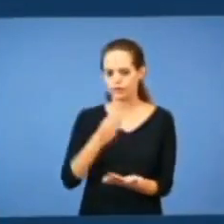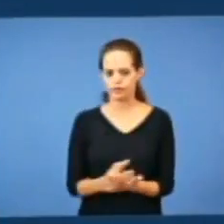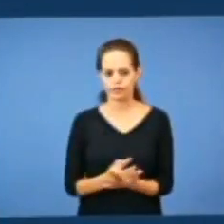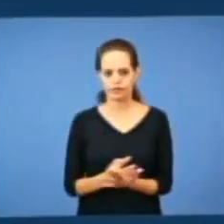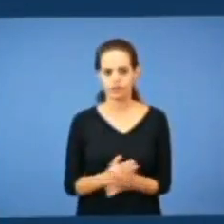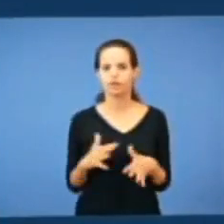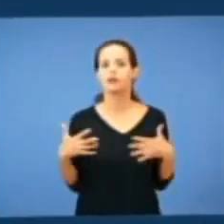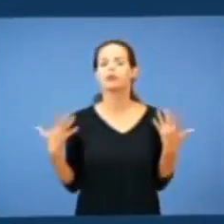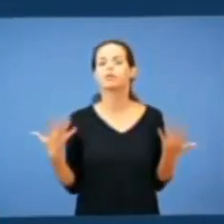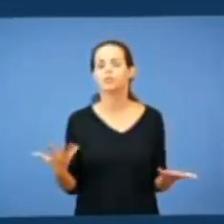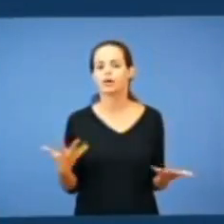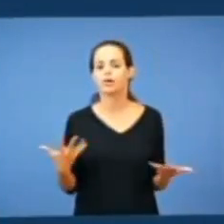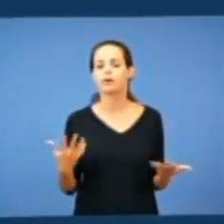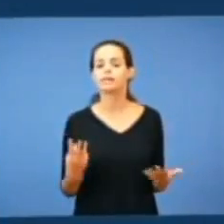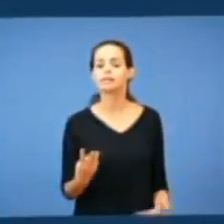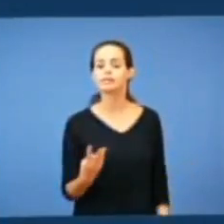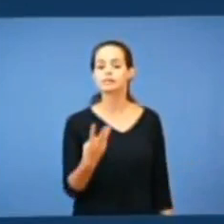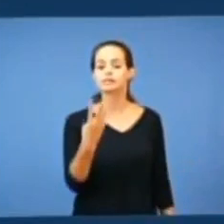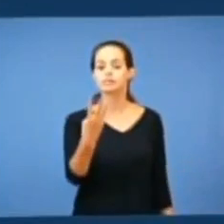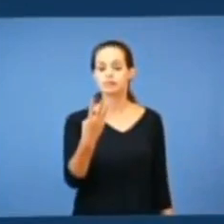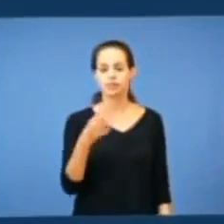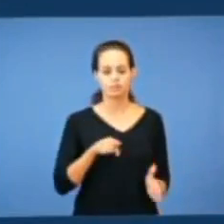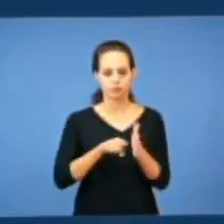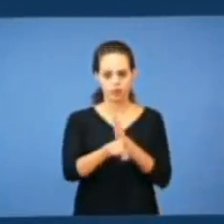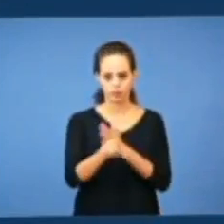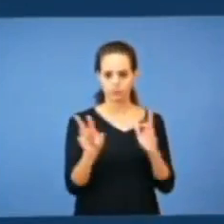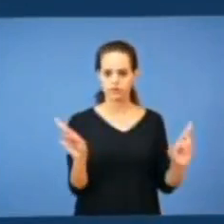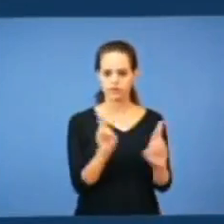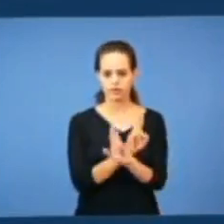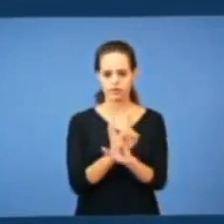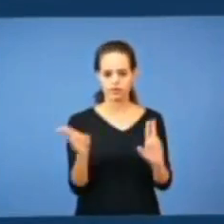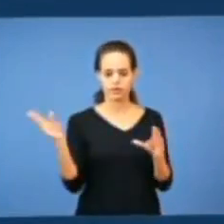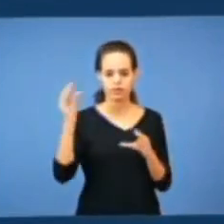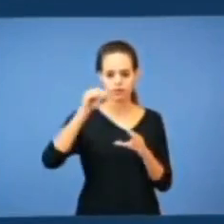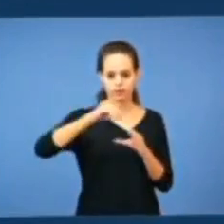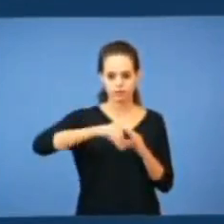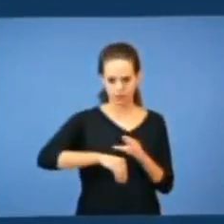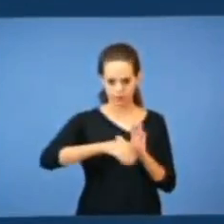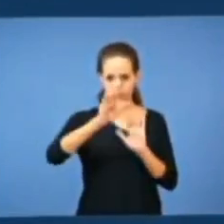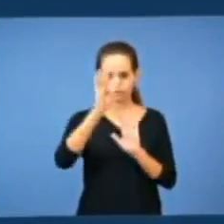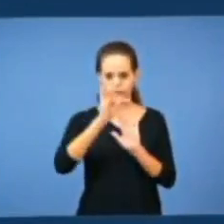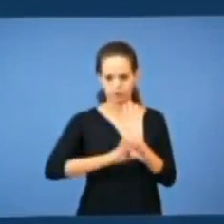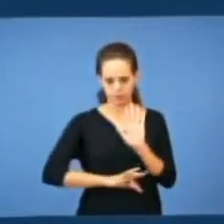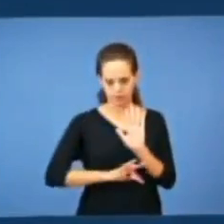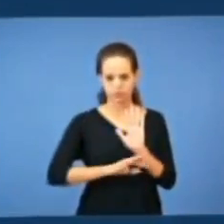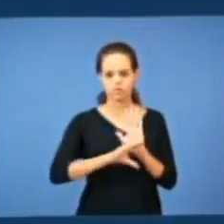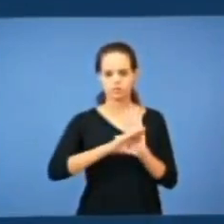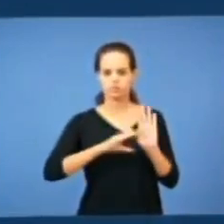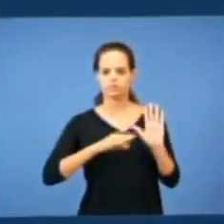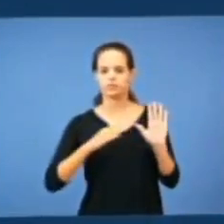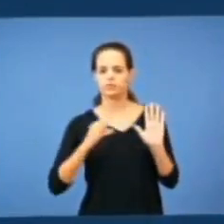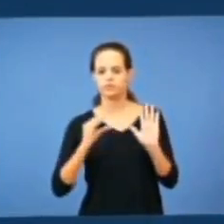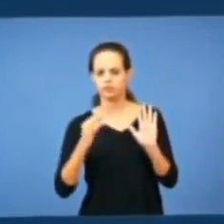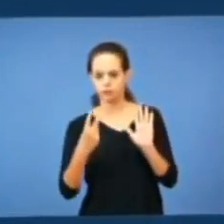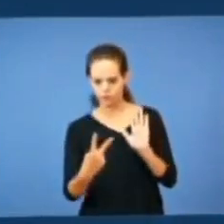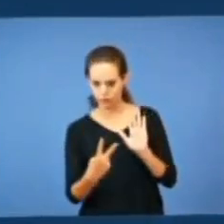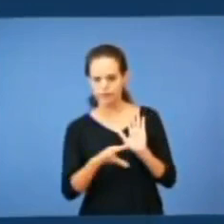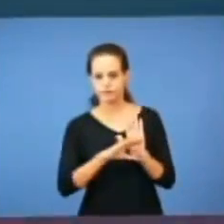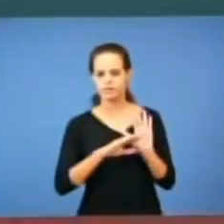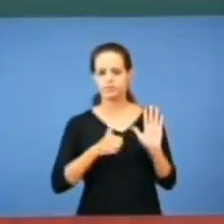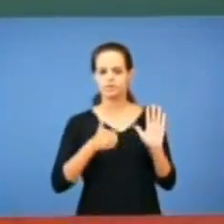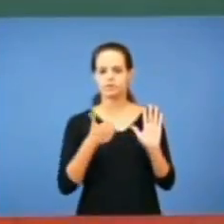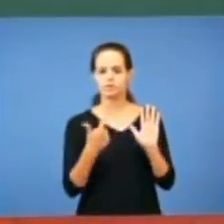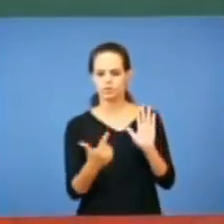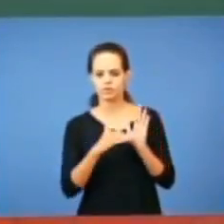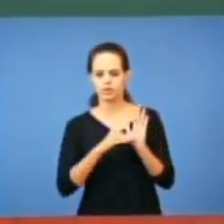faith. So here are the three parts of the question related to the text of Revelation chapter 2 from